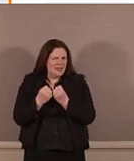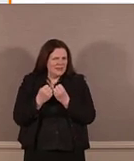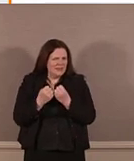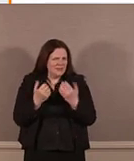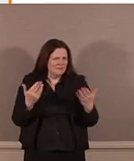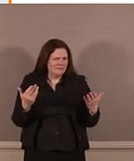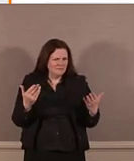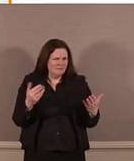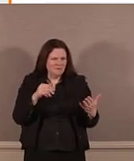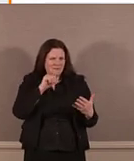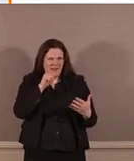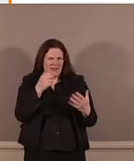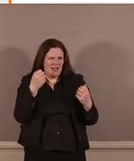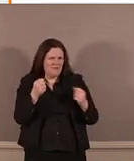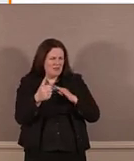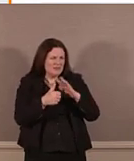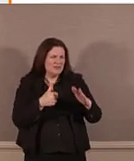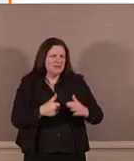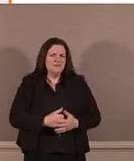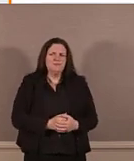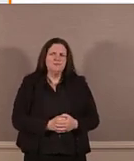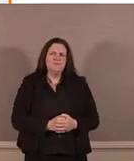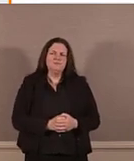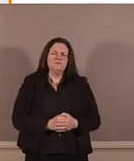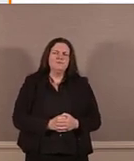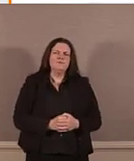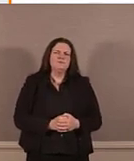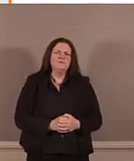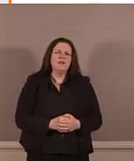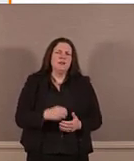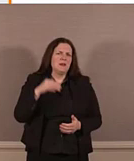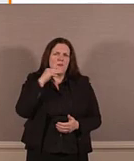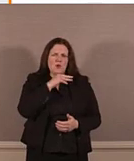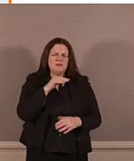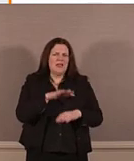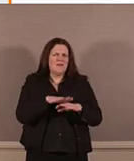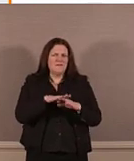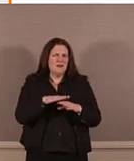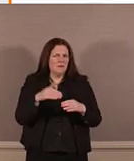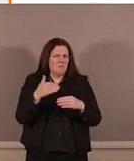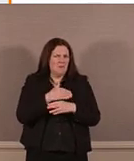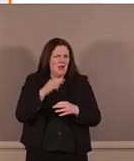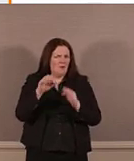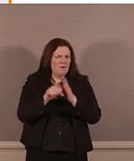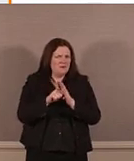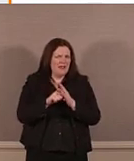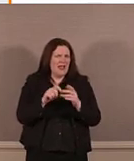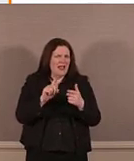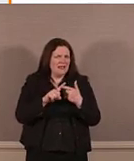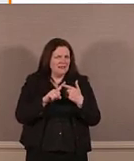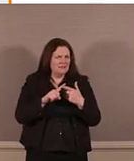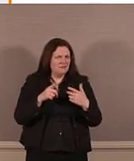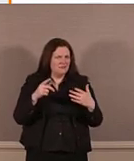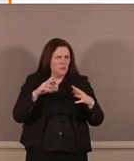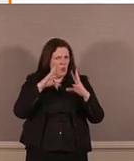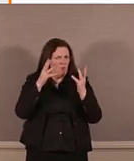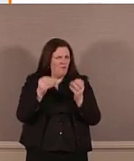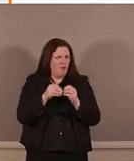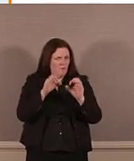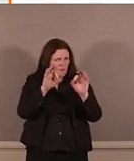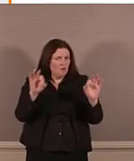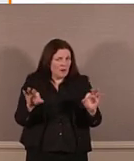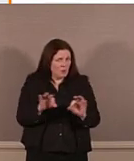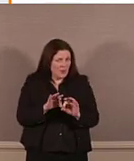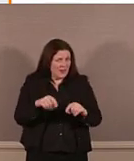that you don't have the skills. And the importance of wellbeing has been recognised by government, and as I say here, an initial wellbeing framework has been developed,